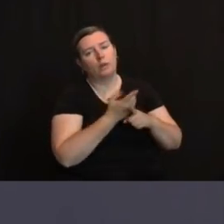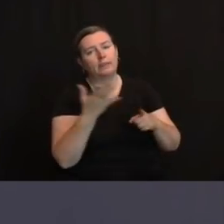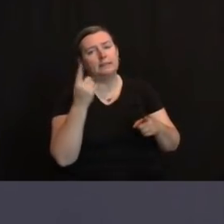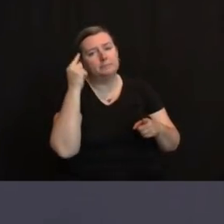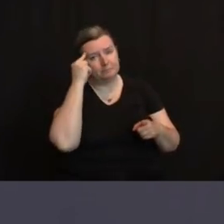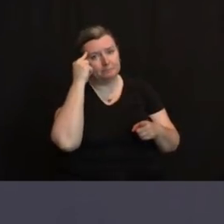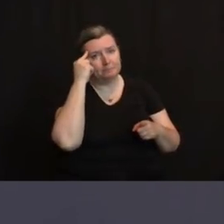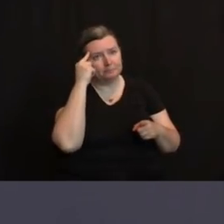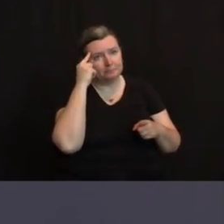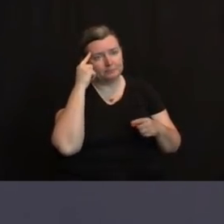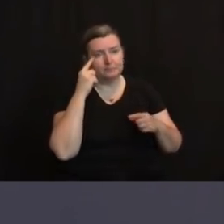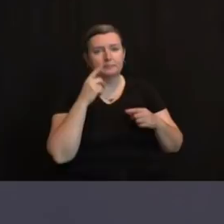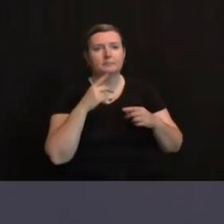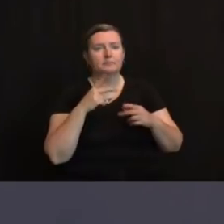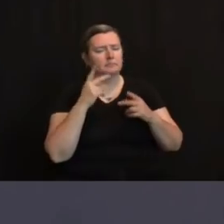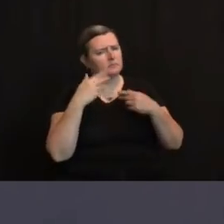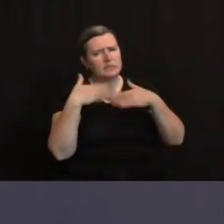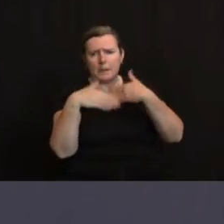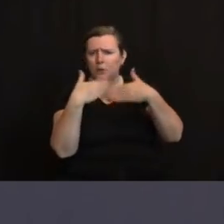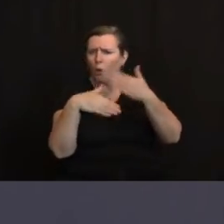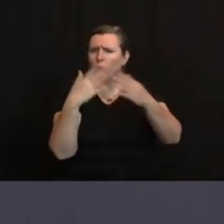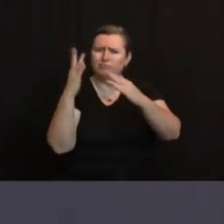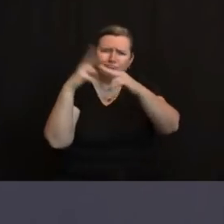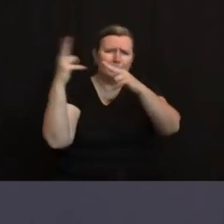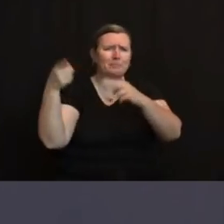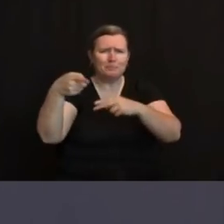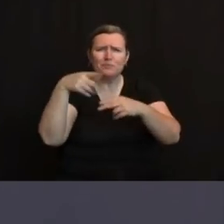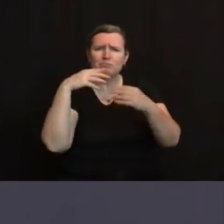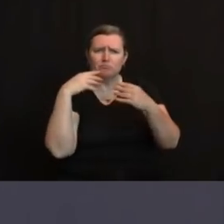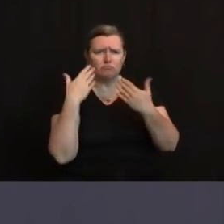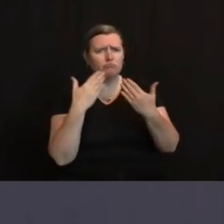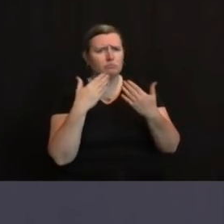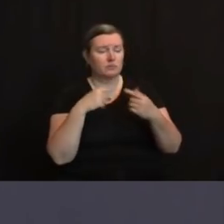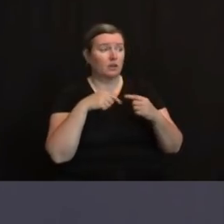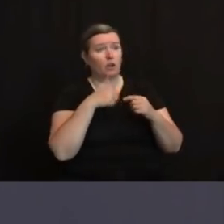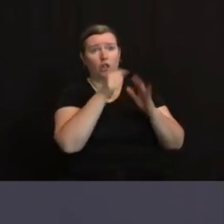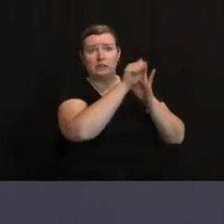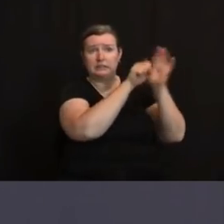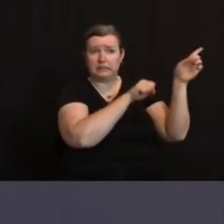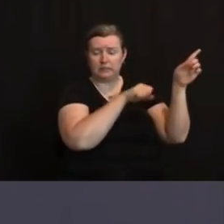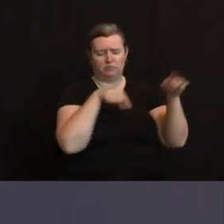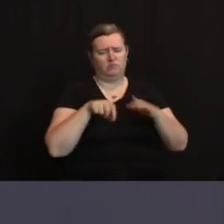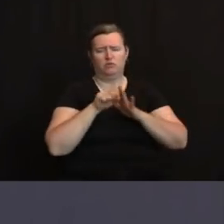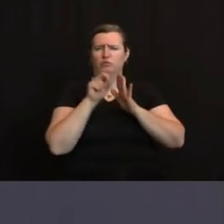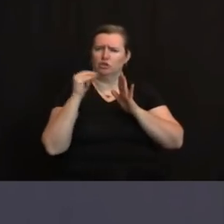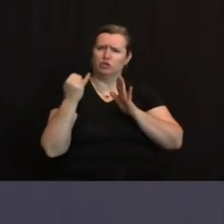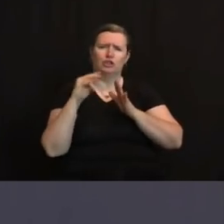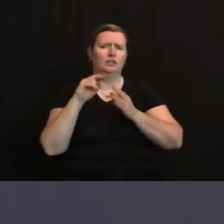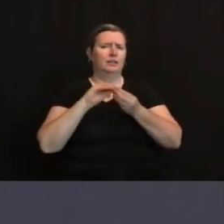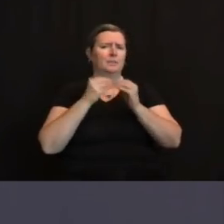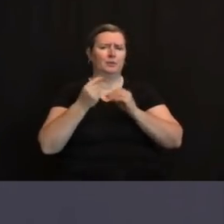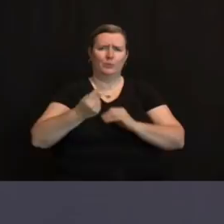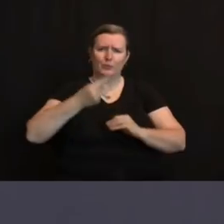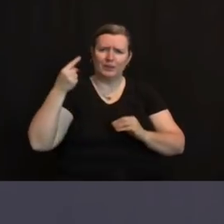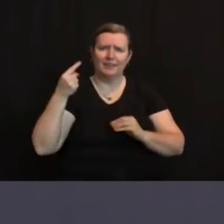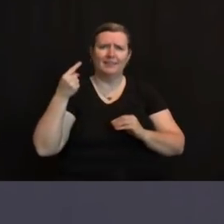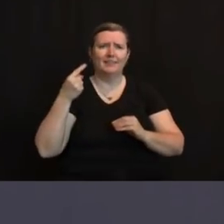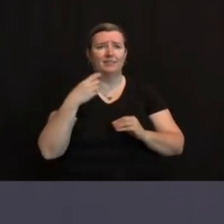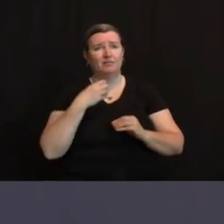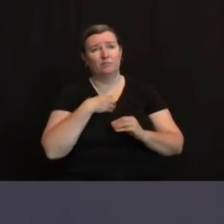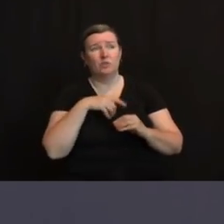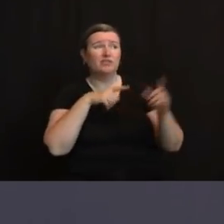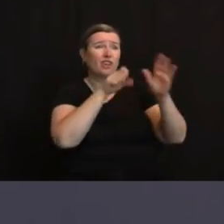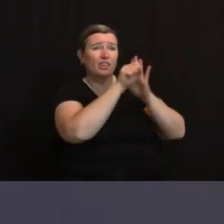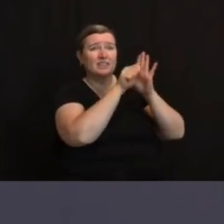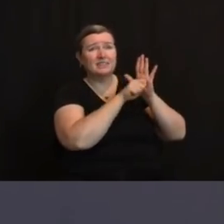been extraordinary. No state has done what New Jersey has done. We wish all the other states the best fortune